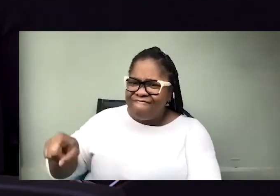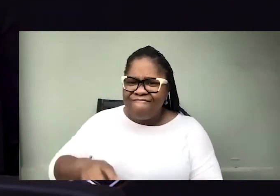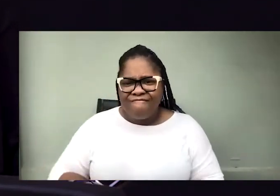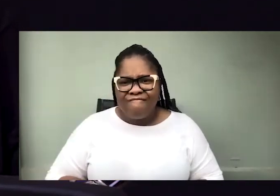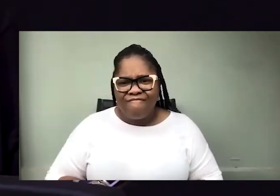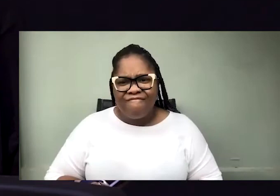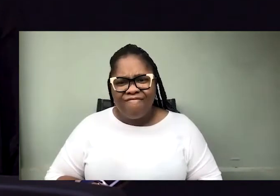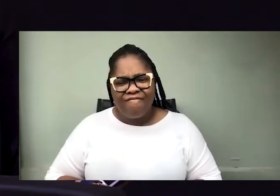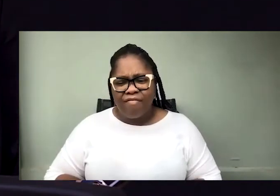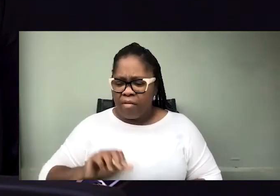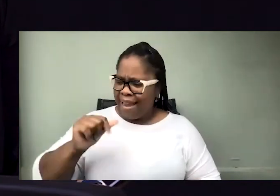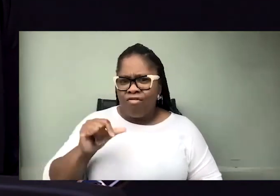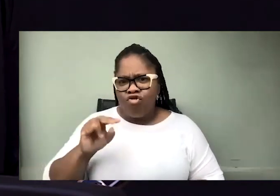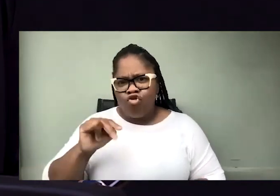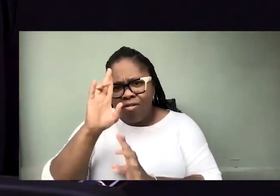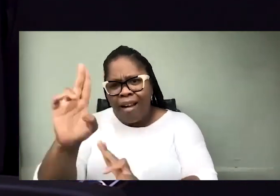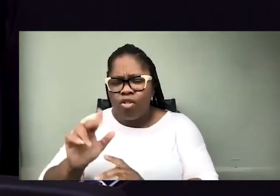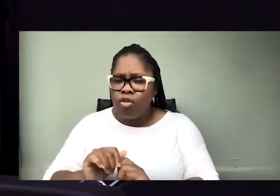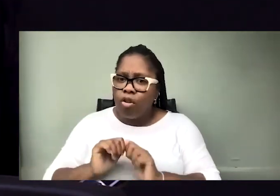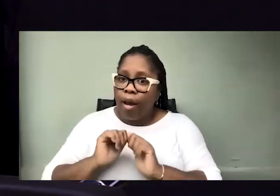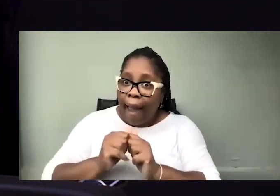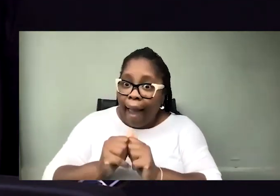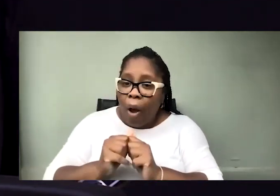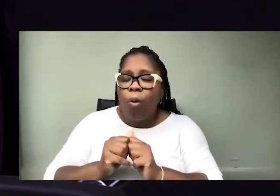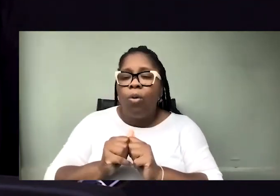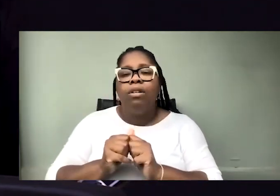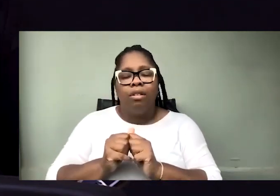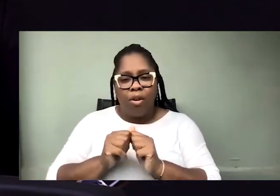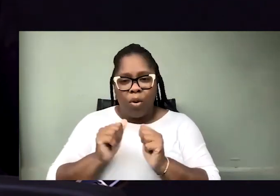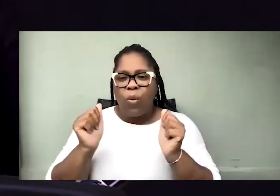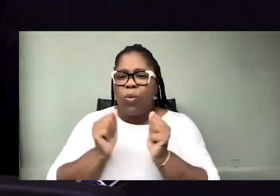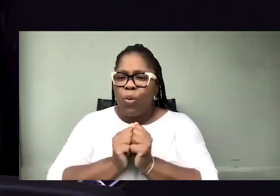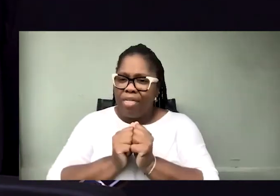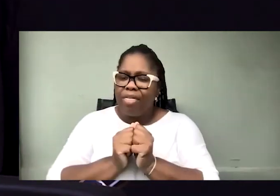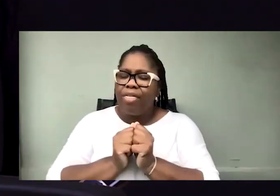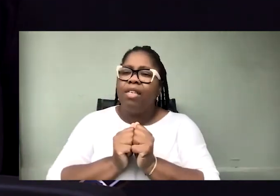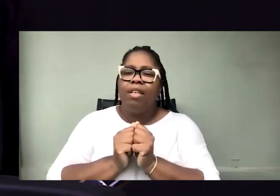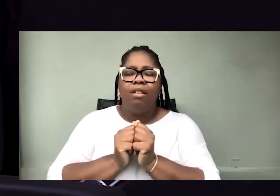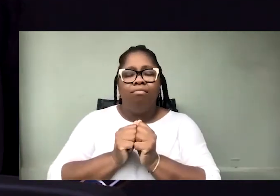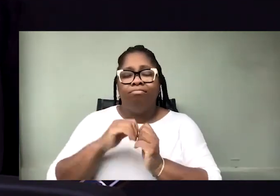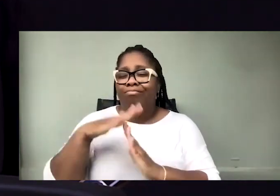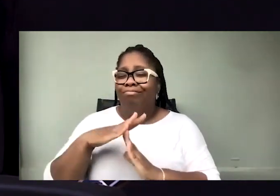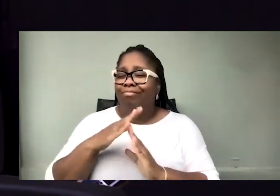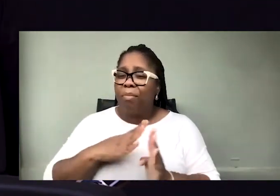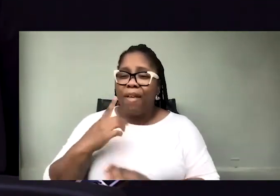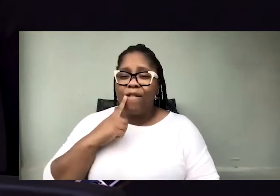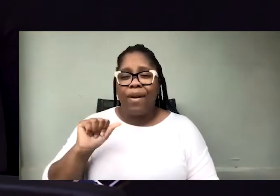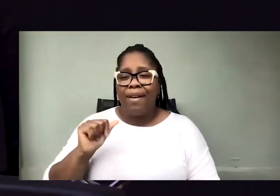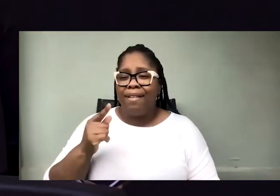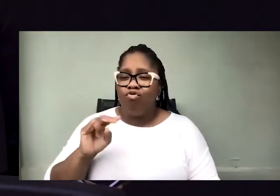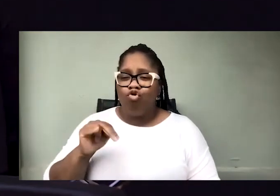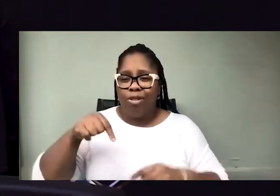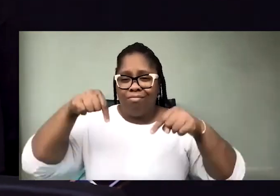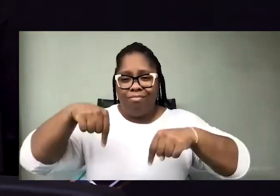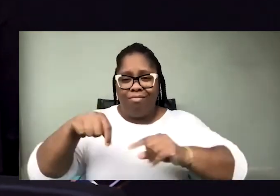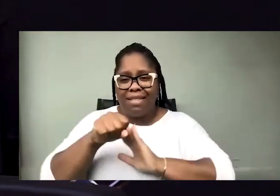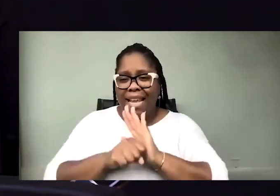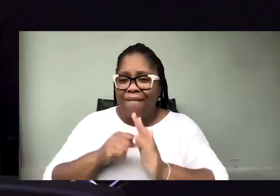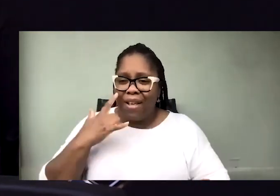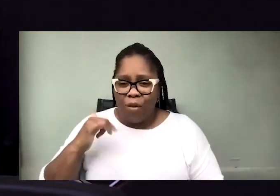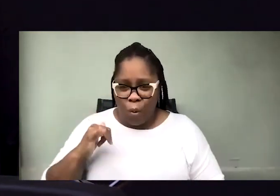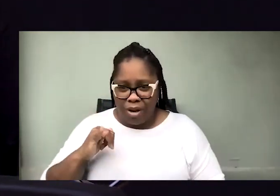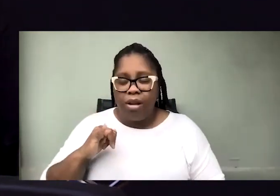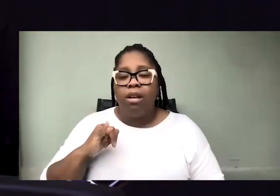way we can honor our older adults is to do that through an incredible master plan for aging here in the state of California.